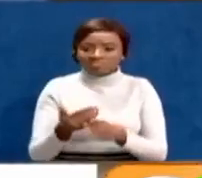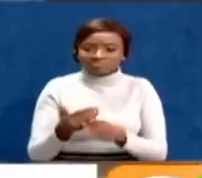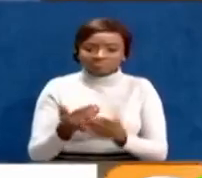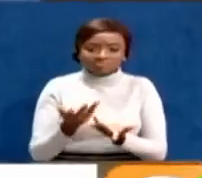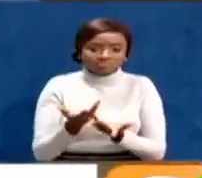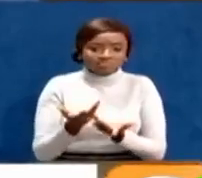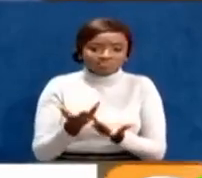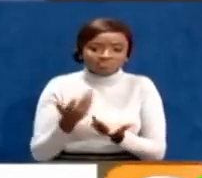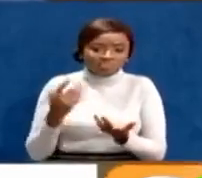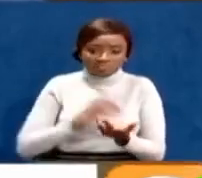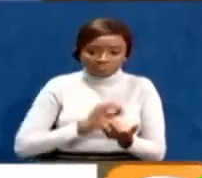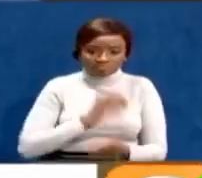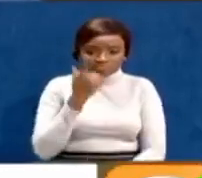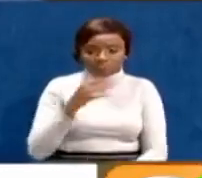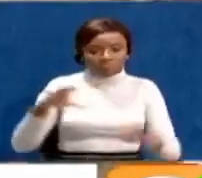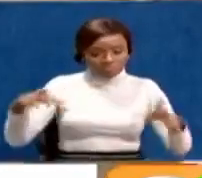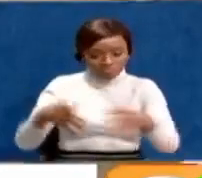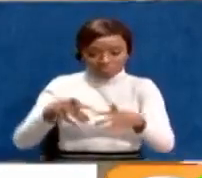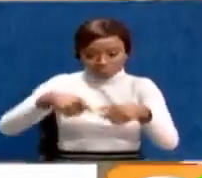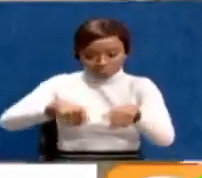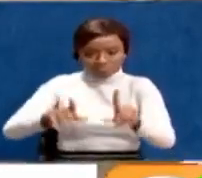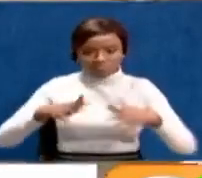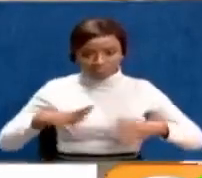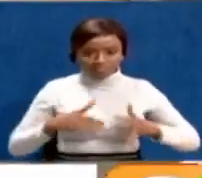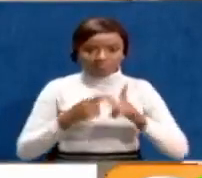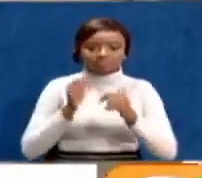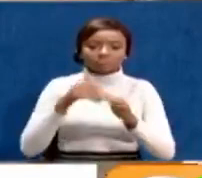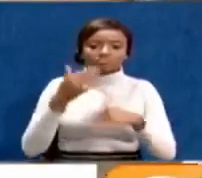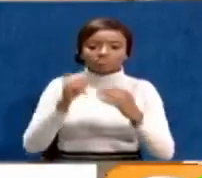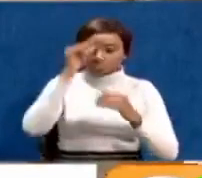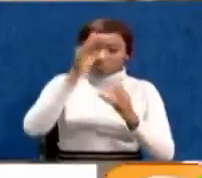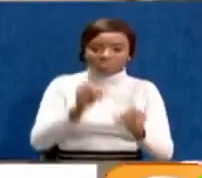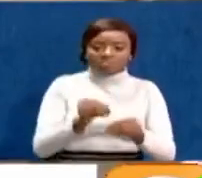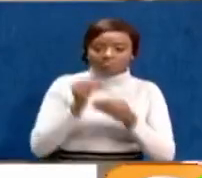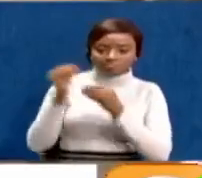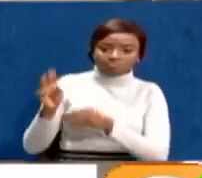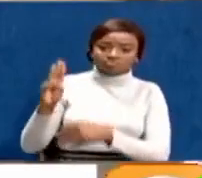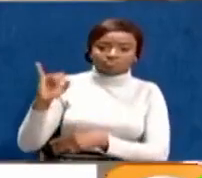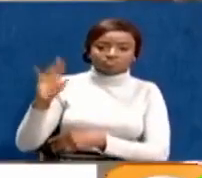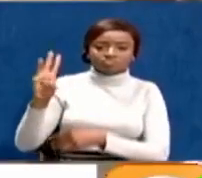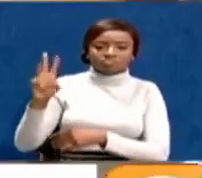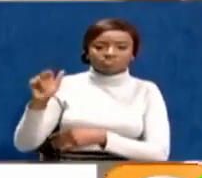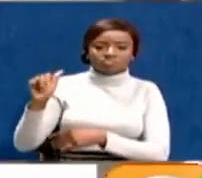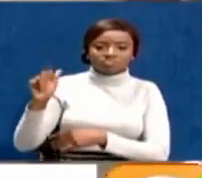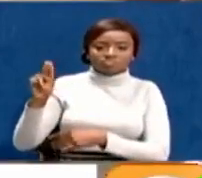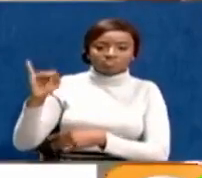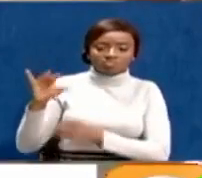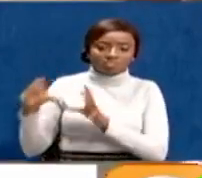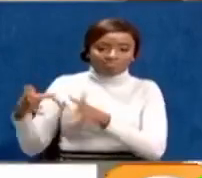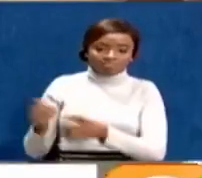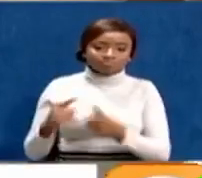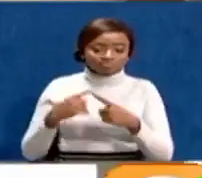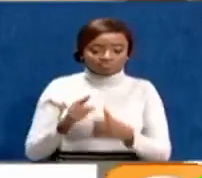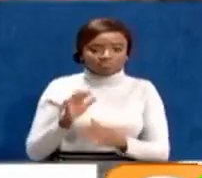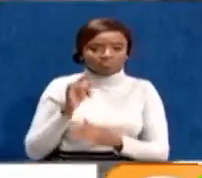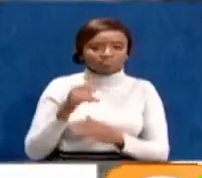land in contention first belonged to the community before the government allocated it to the Miwani Sugar Company. The miller's land tussle first came